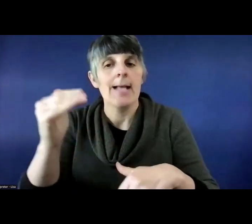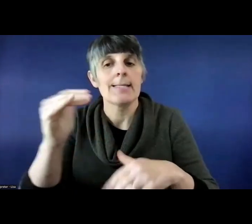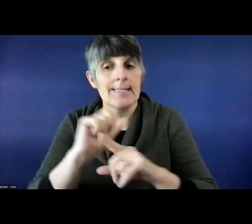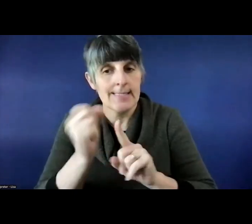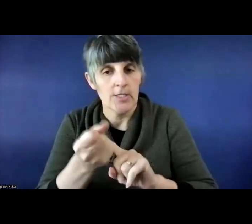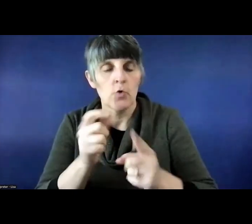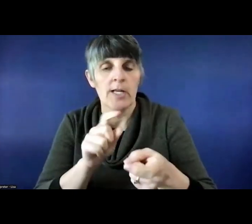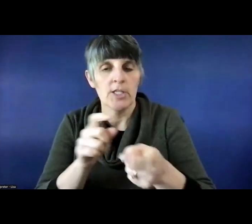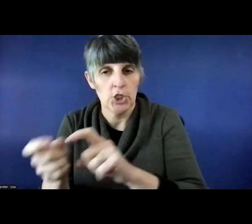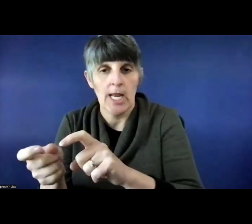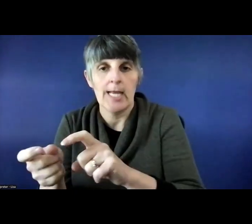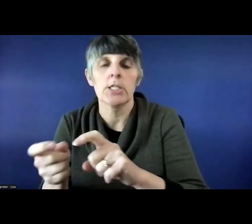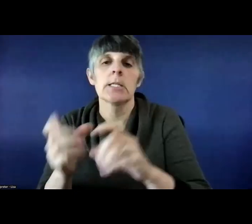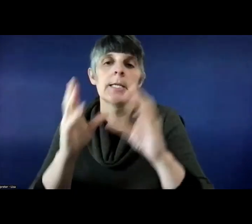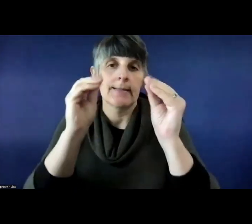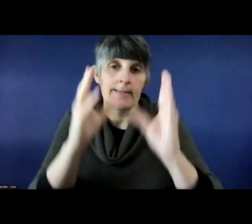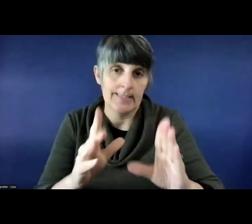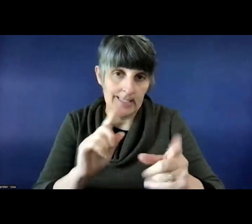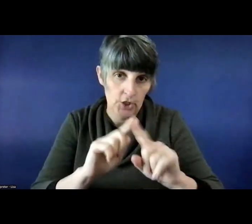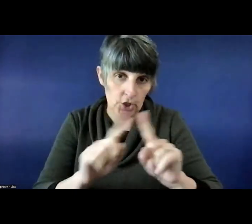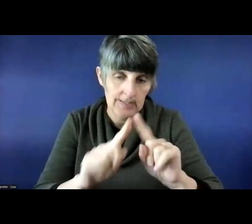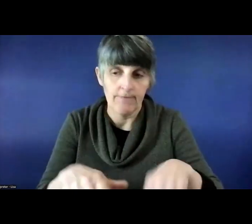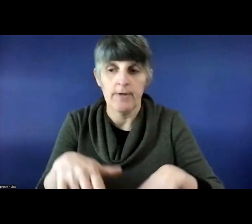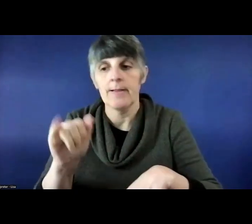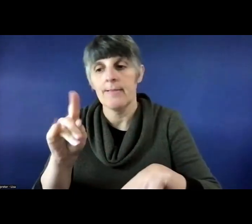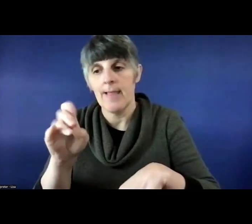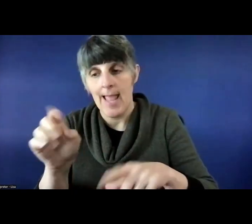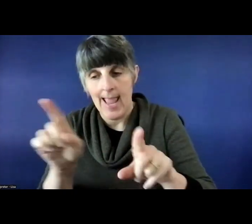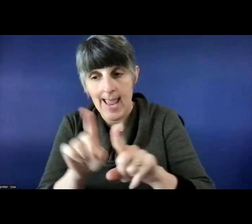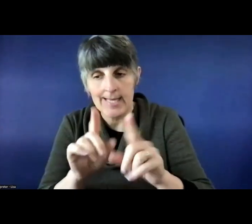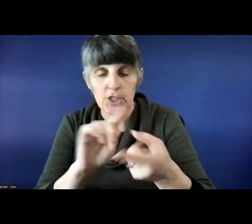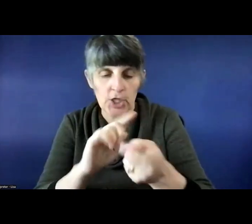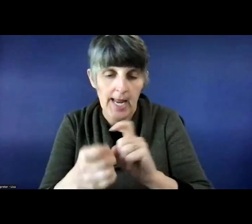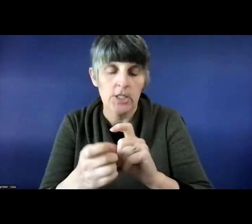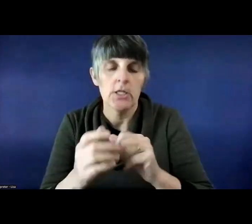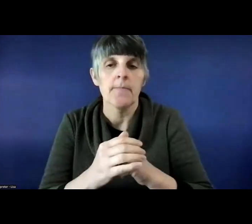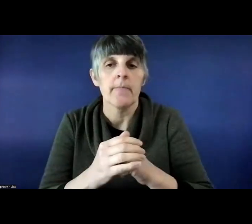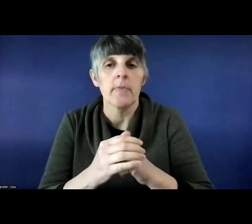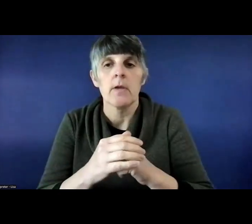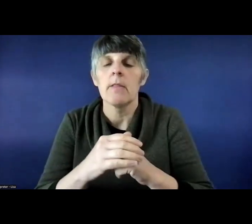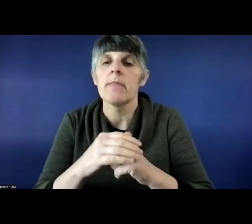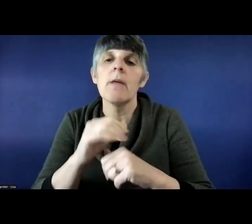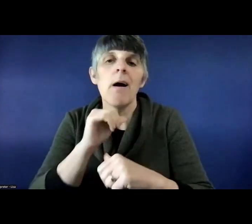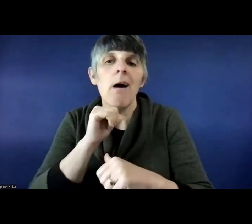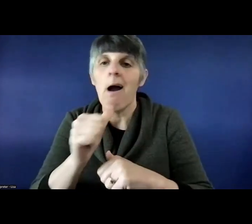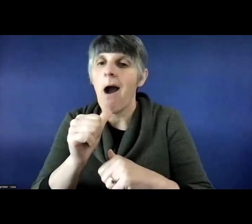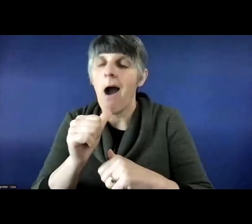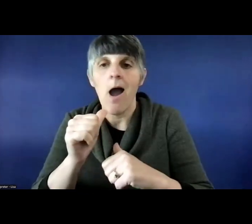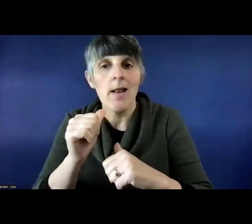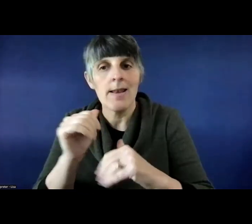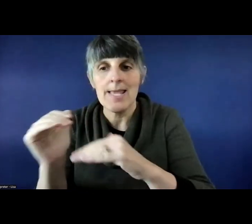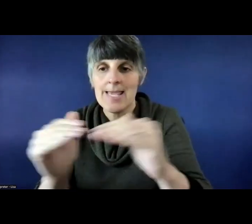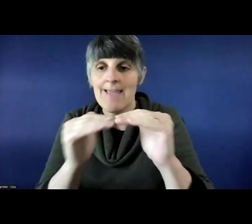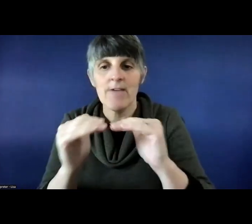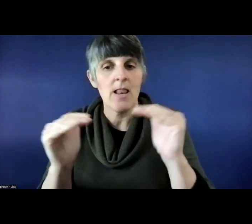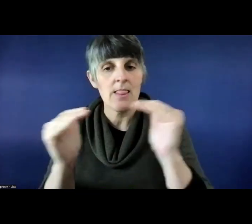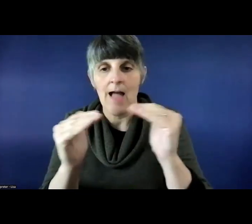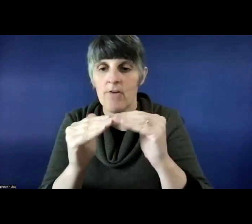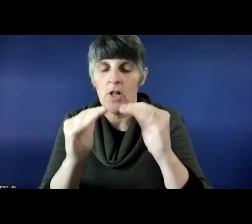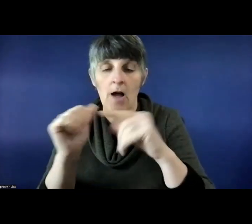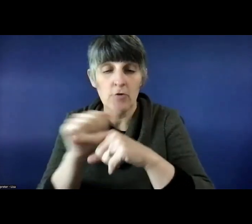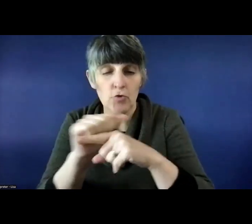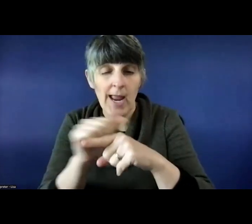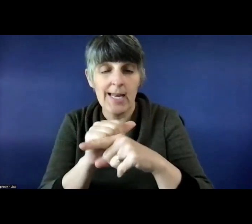situation changes, the teacher, the aide changes, given the uneven level of training and support and